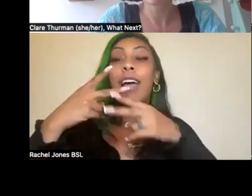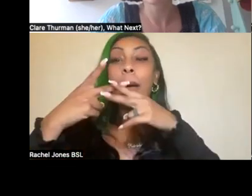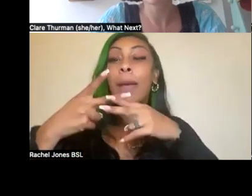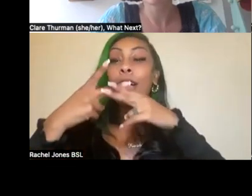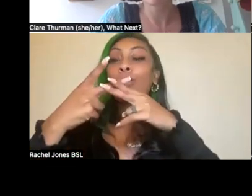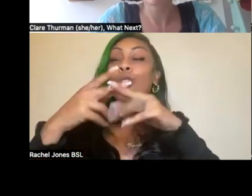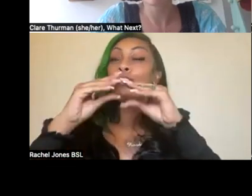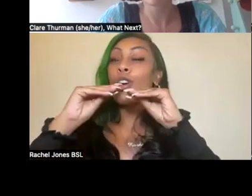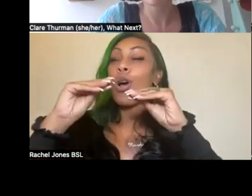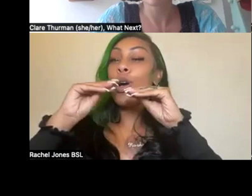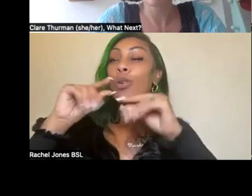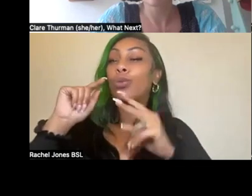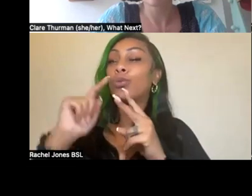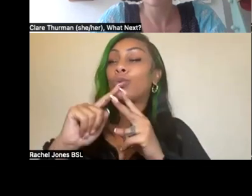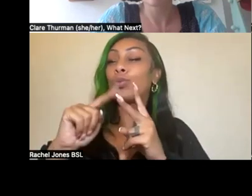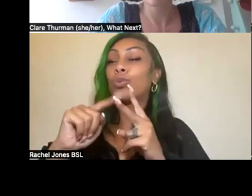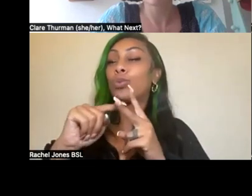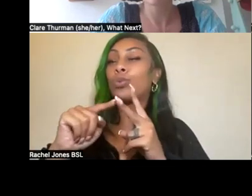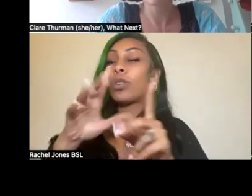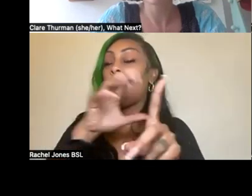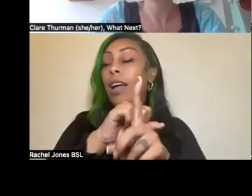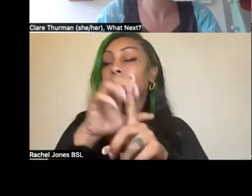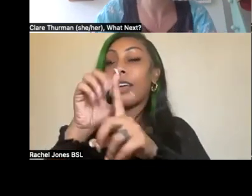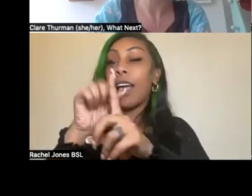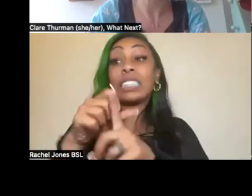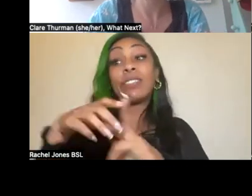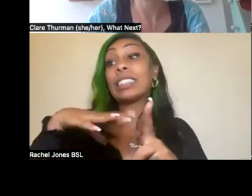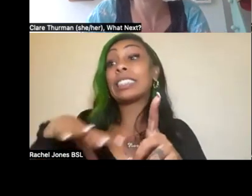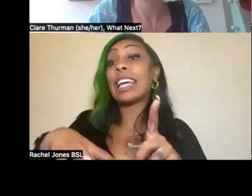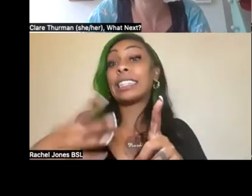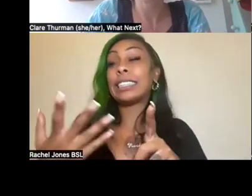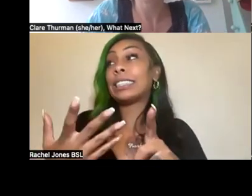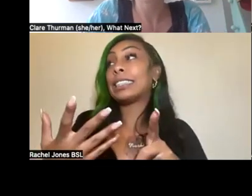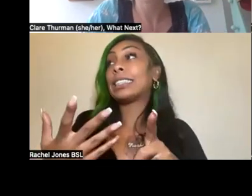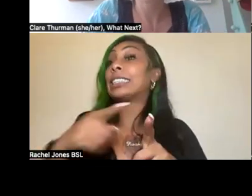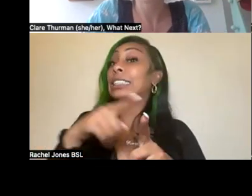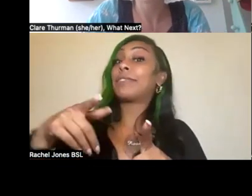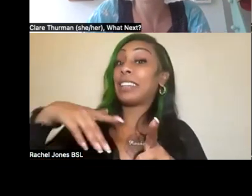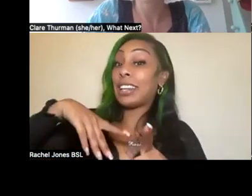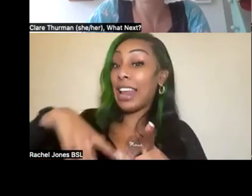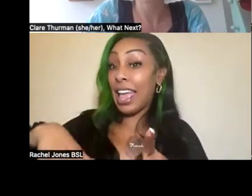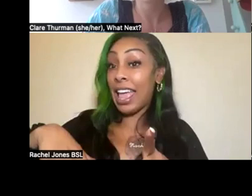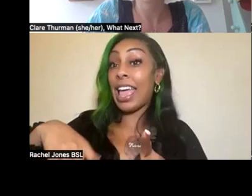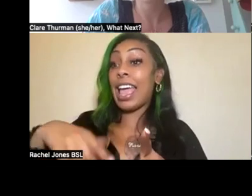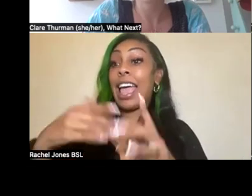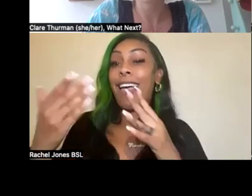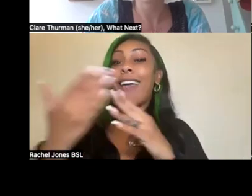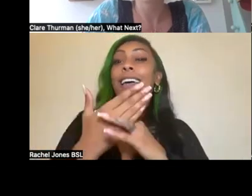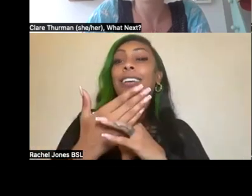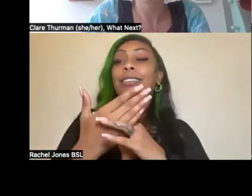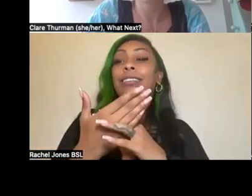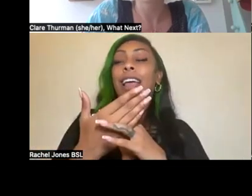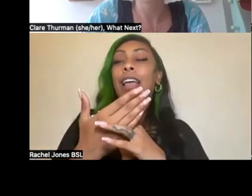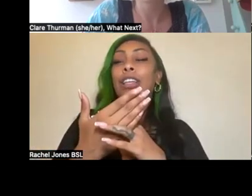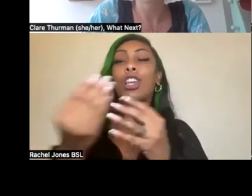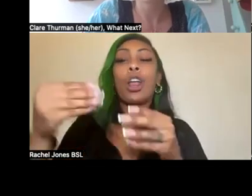are like, have been identified as necessary. But if they're necessary for access and inclusion, why are we not resourcing them?